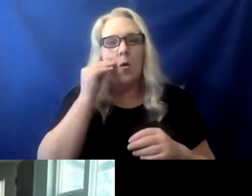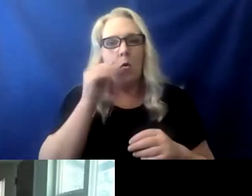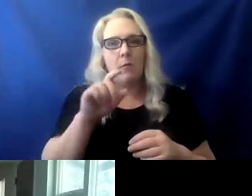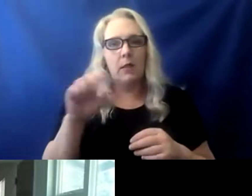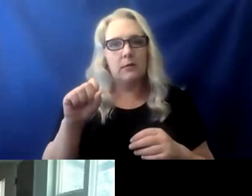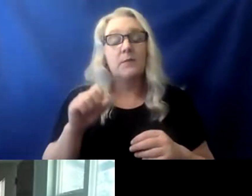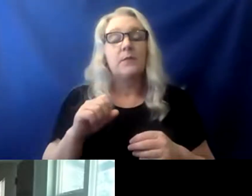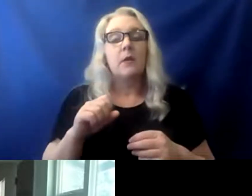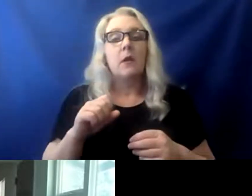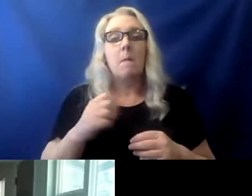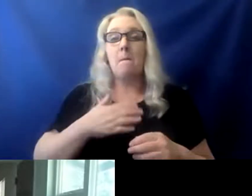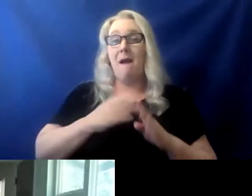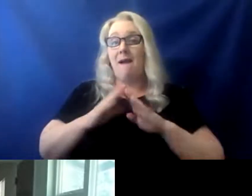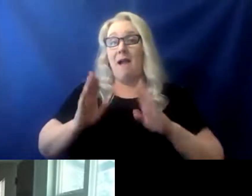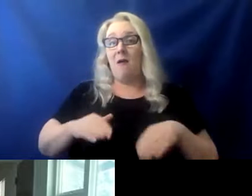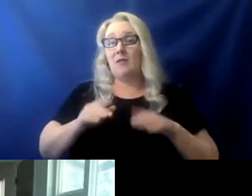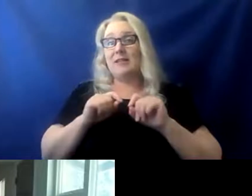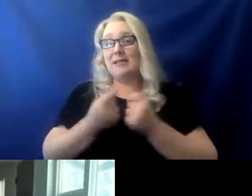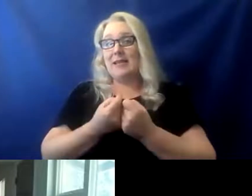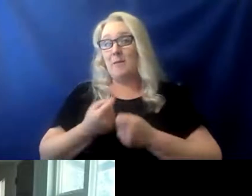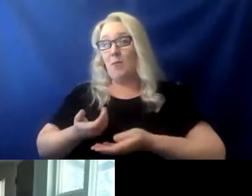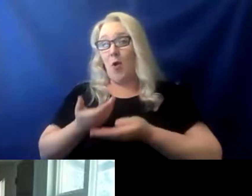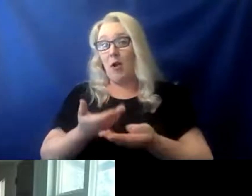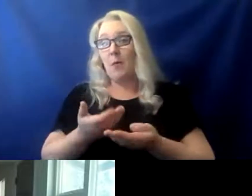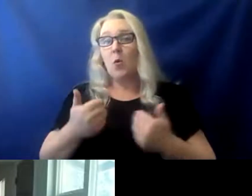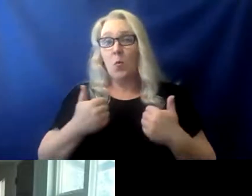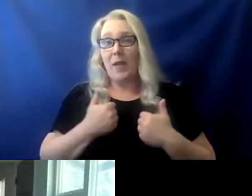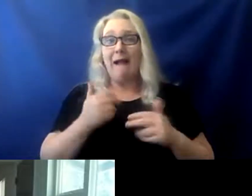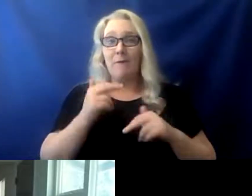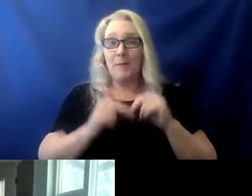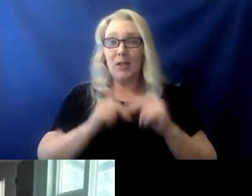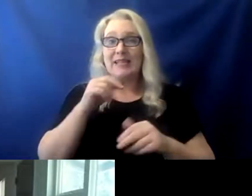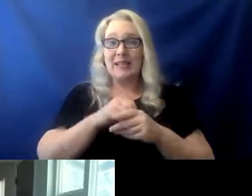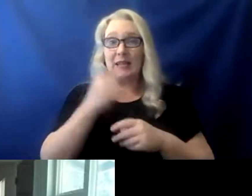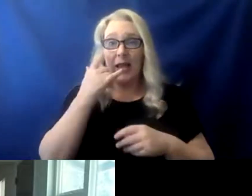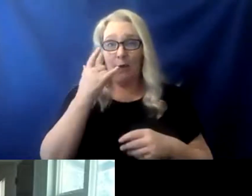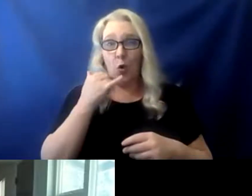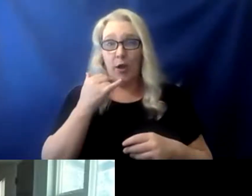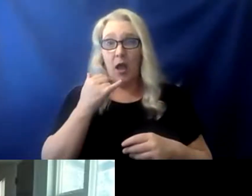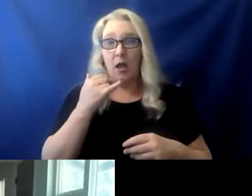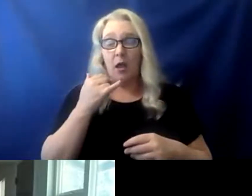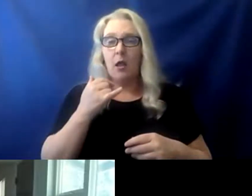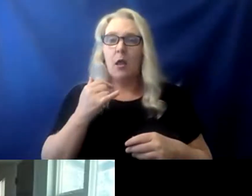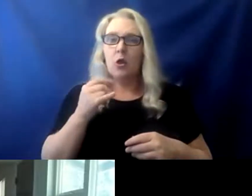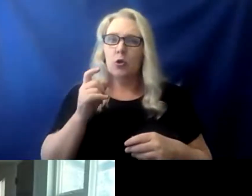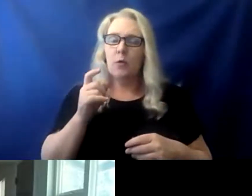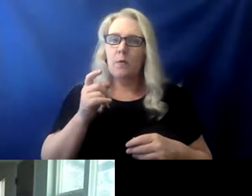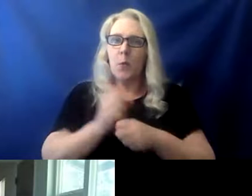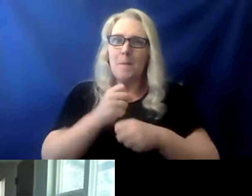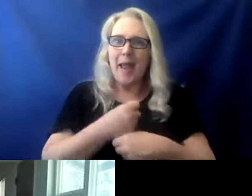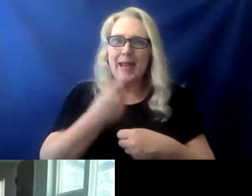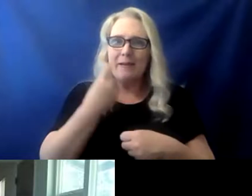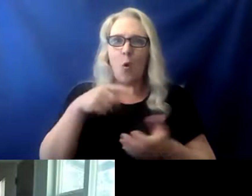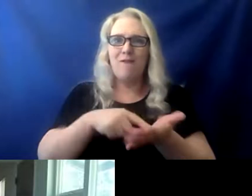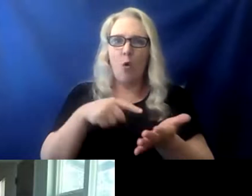team brought up with me is that we've got buildings in California that were built to be affordable housing